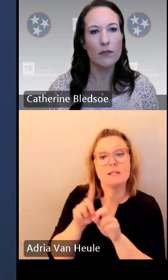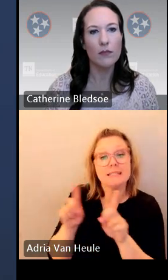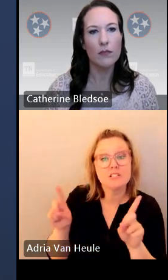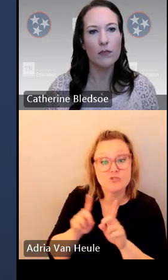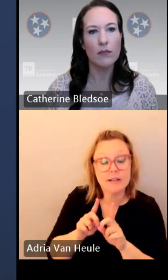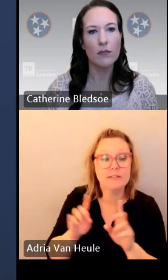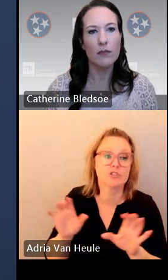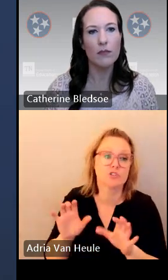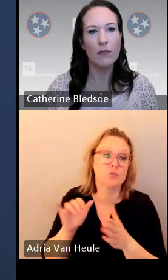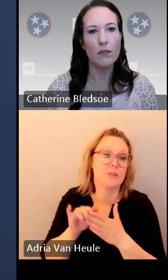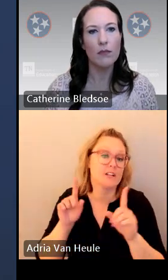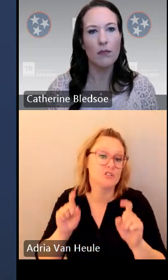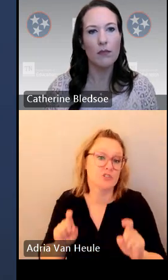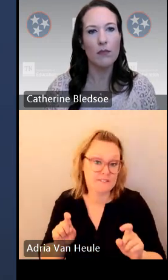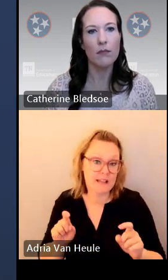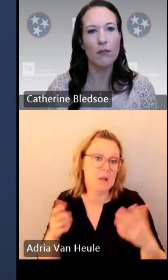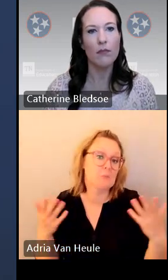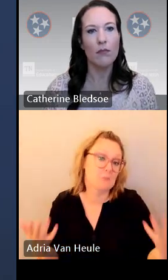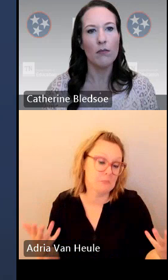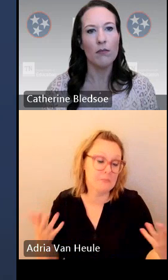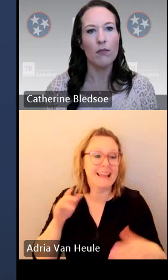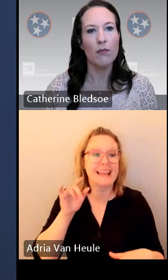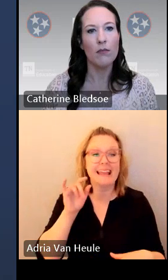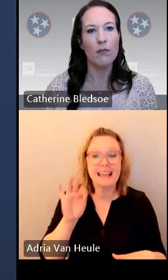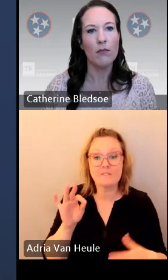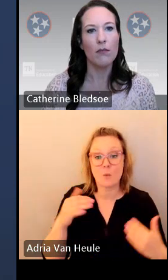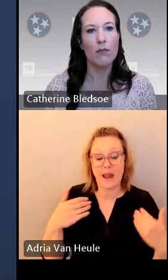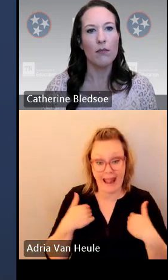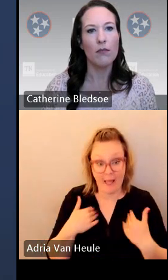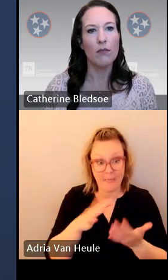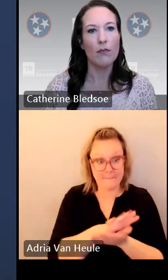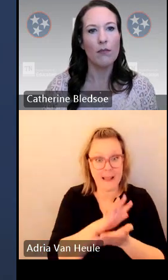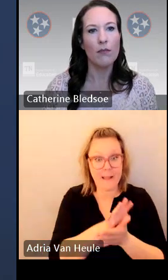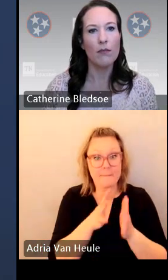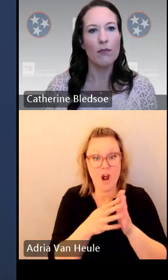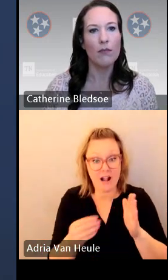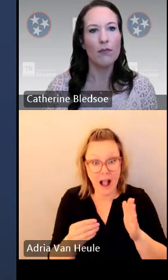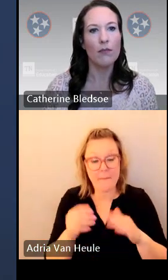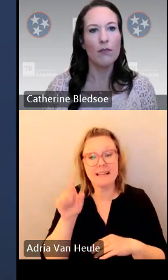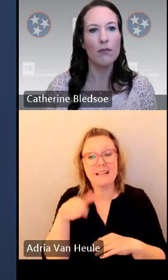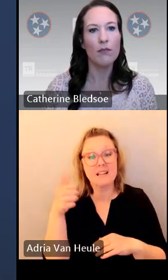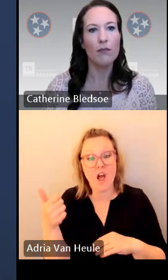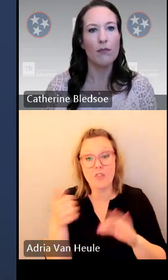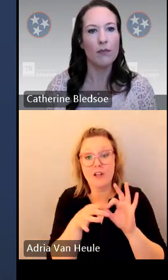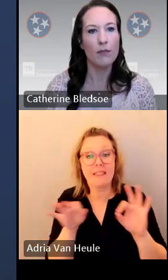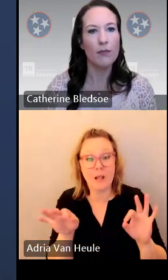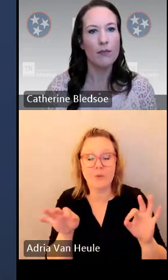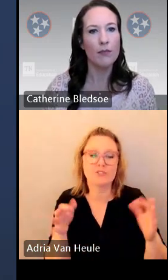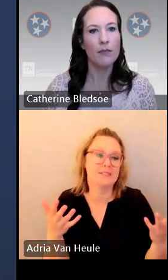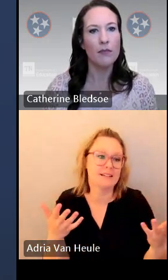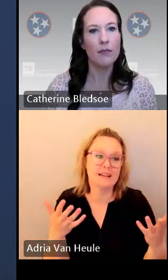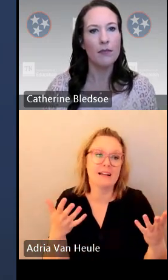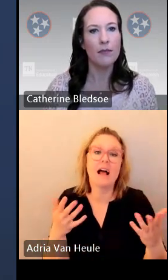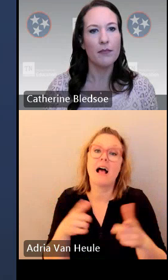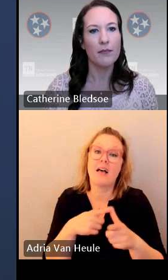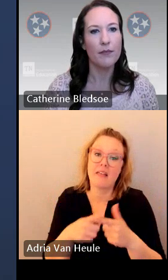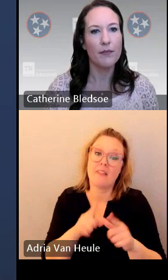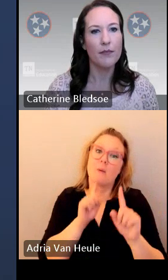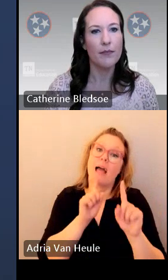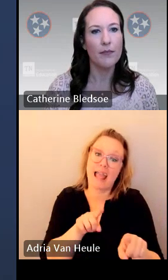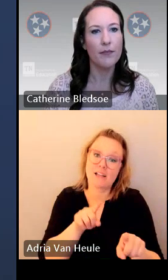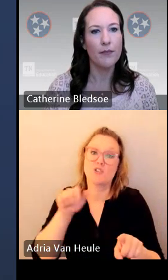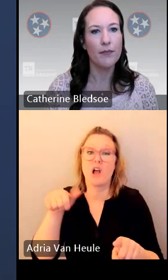administration. But the problem is, even if we had the paper copies in another language, the reality is then they would get answered in another language. And when they're sent